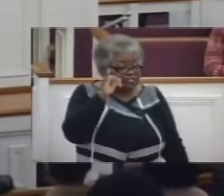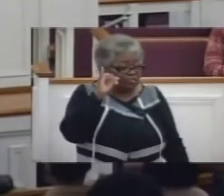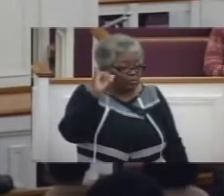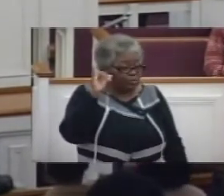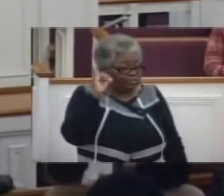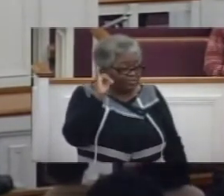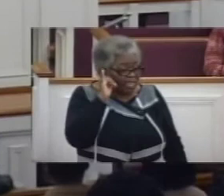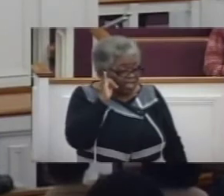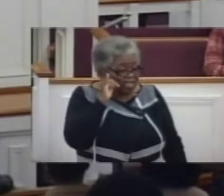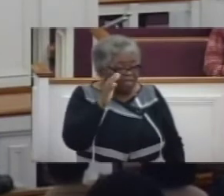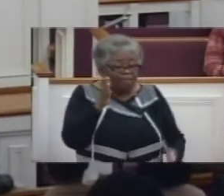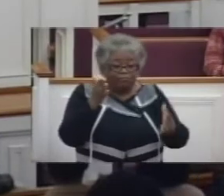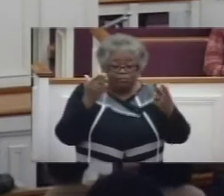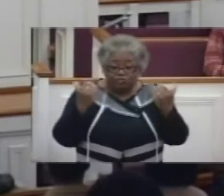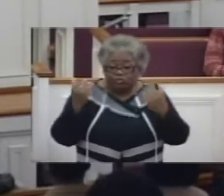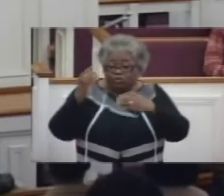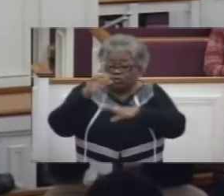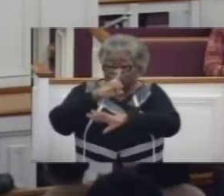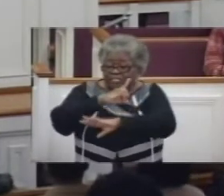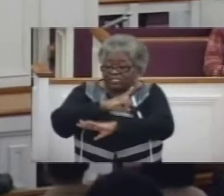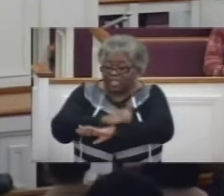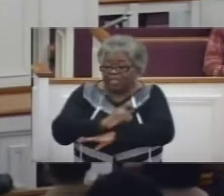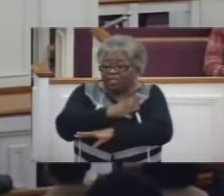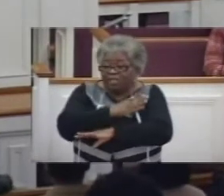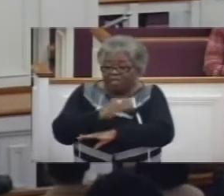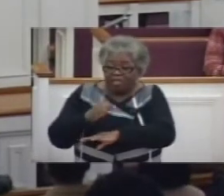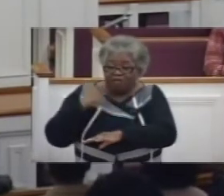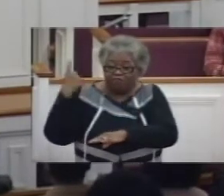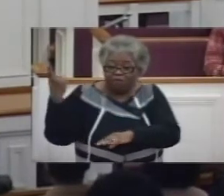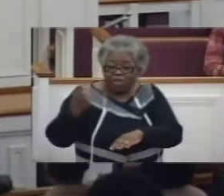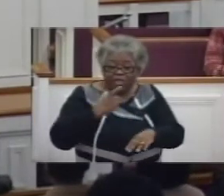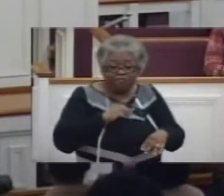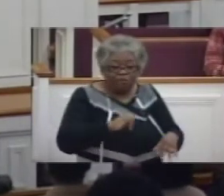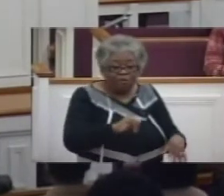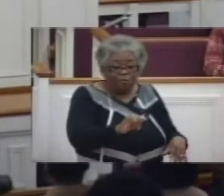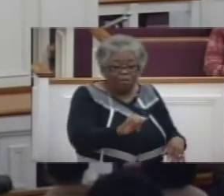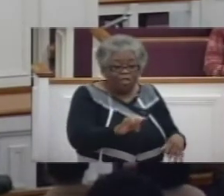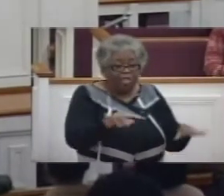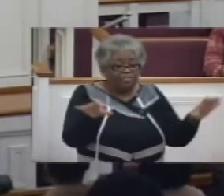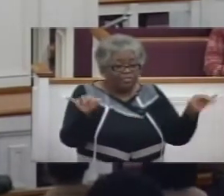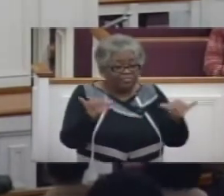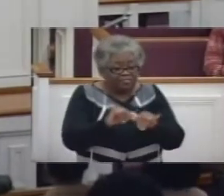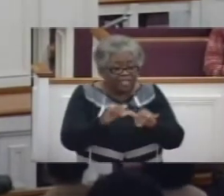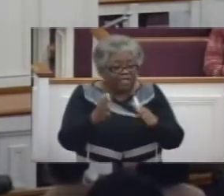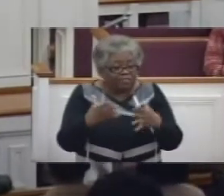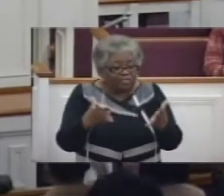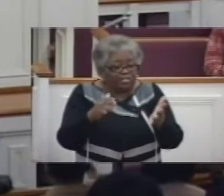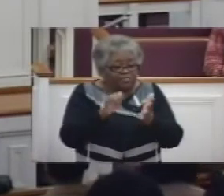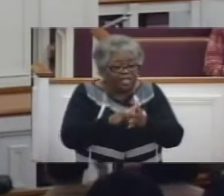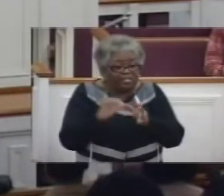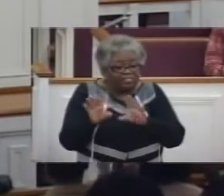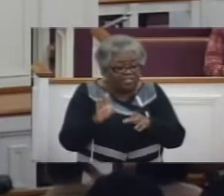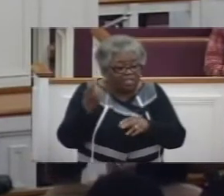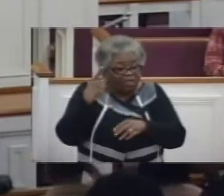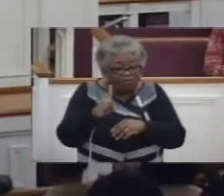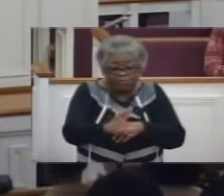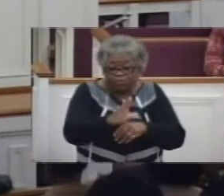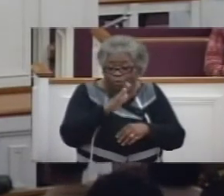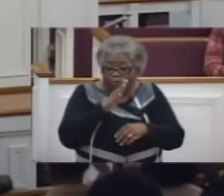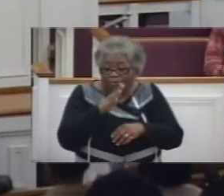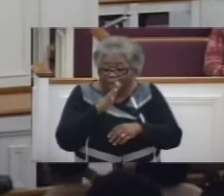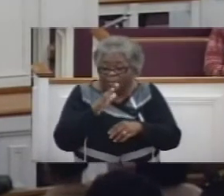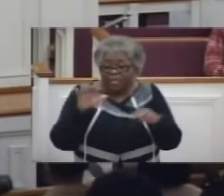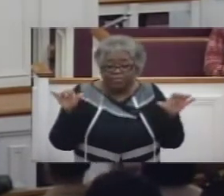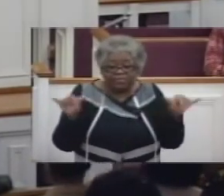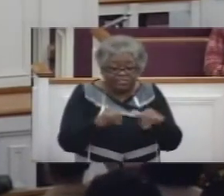yesterday, today, and forevermore. The same thing he did for your mama,